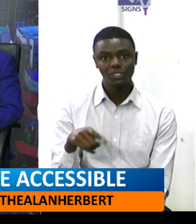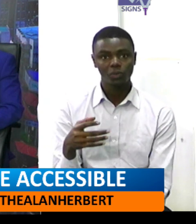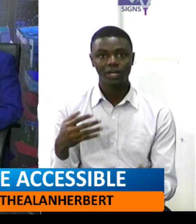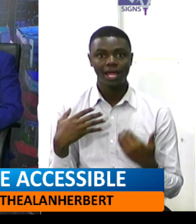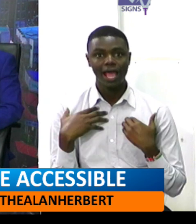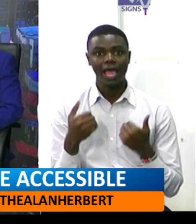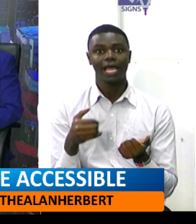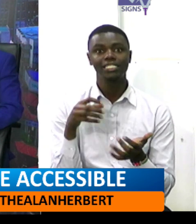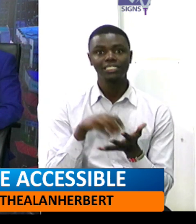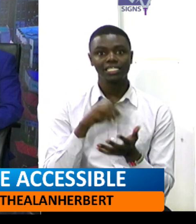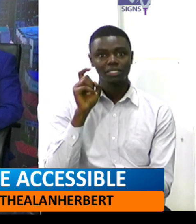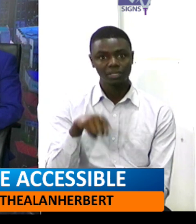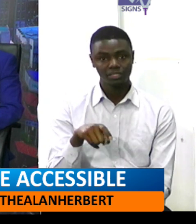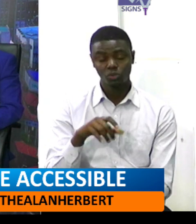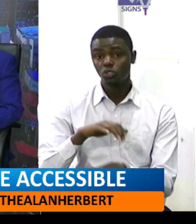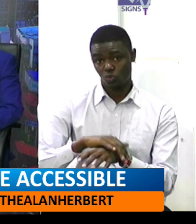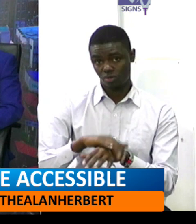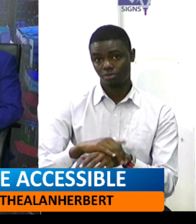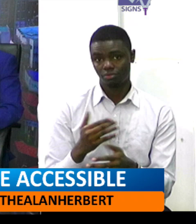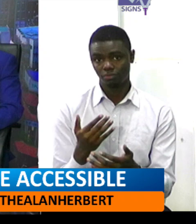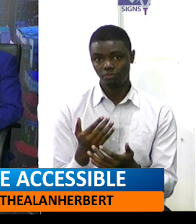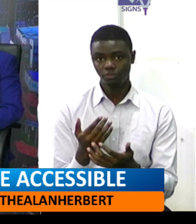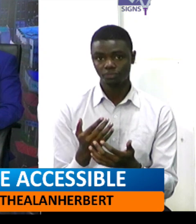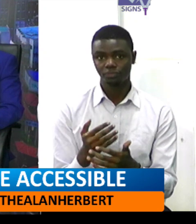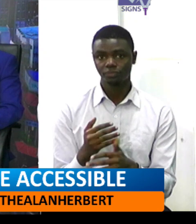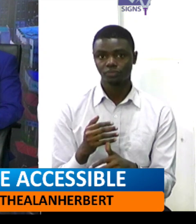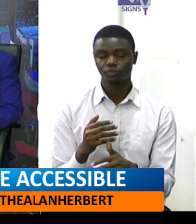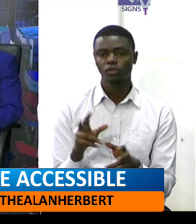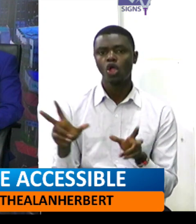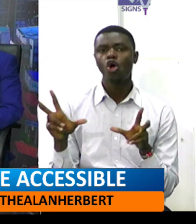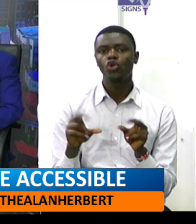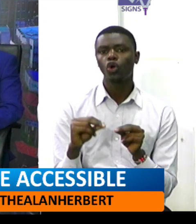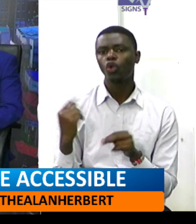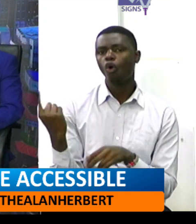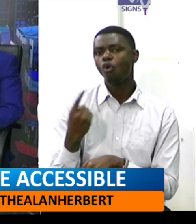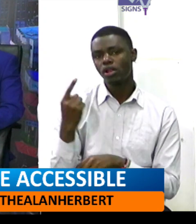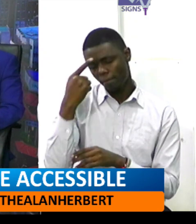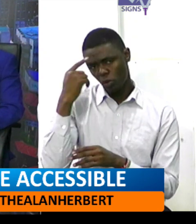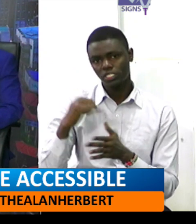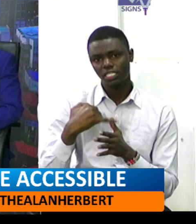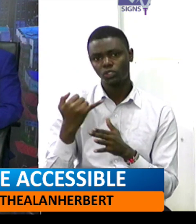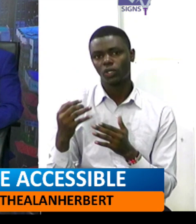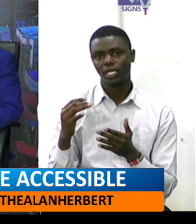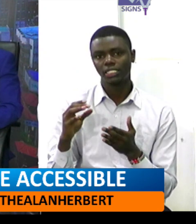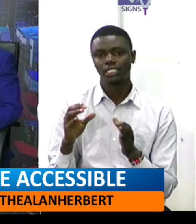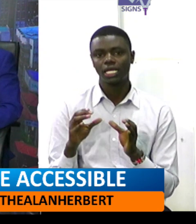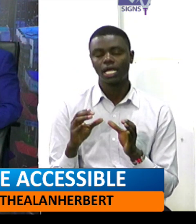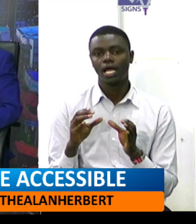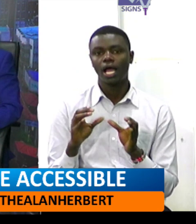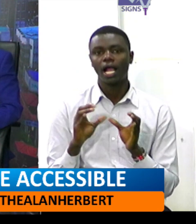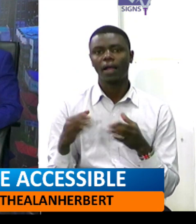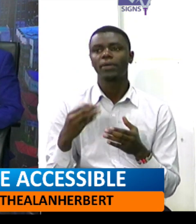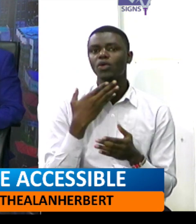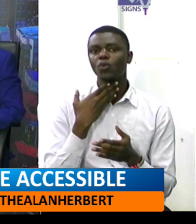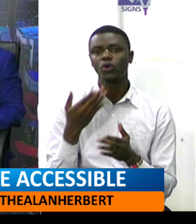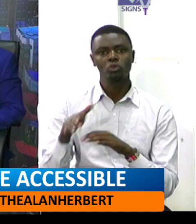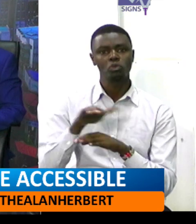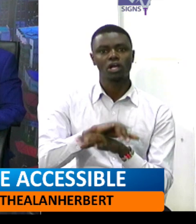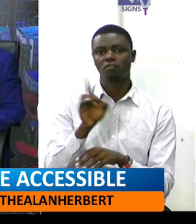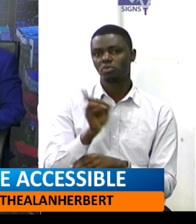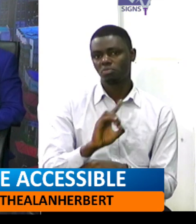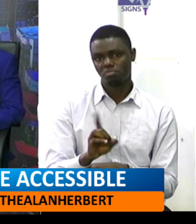status? It's good. It's good not just because the insurance company does not want to cover you. The insurance